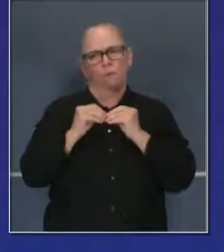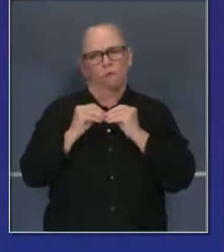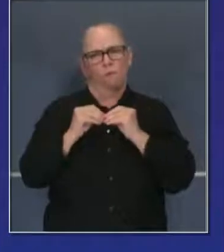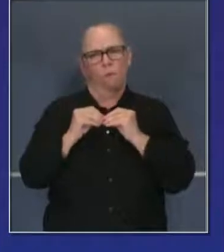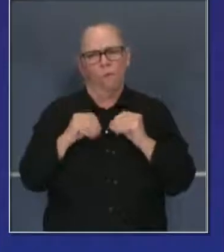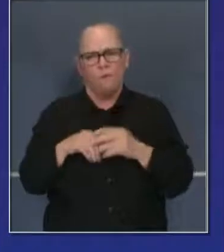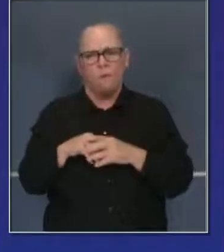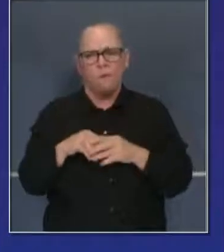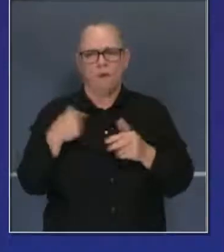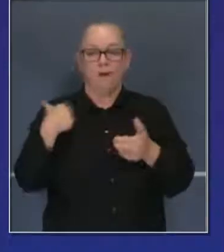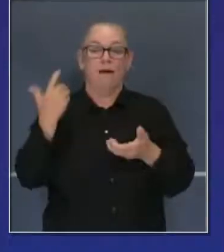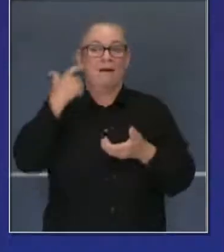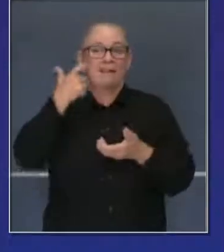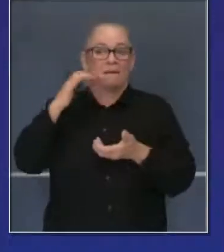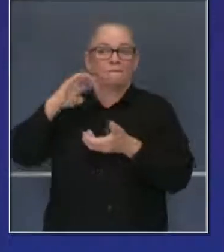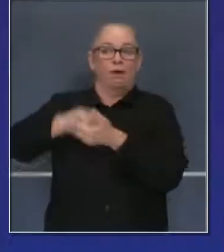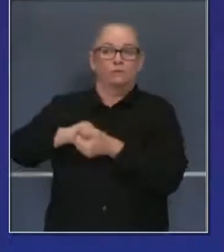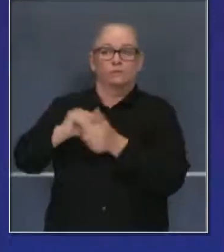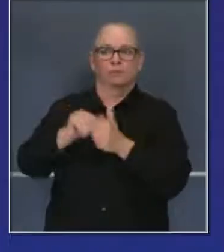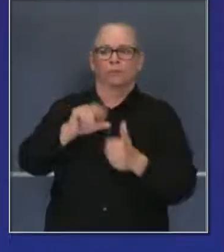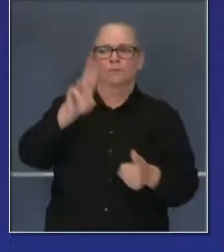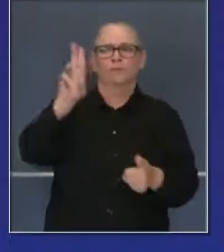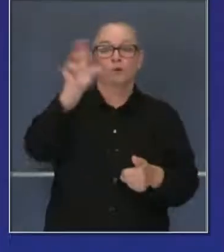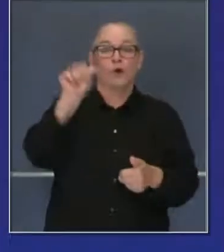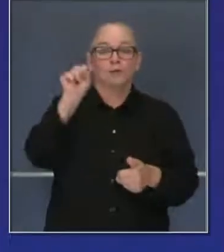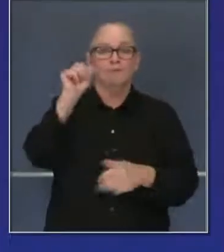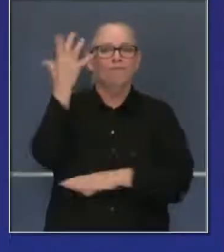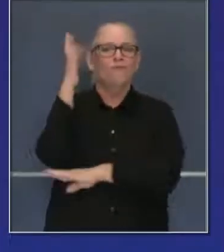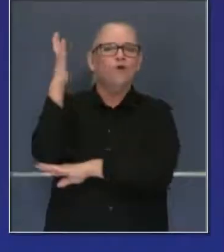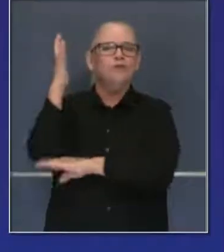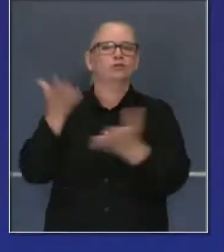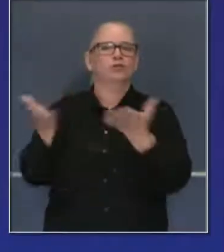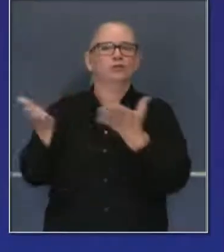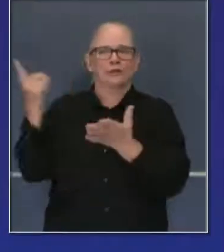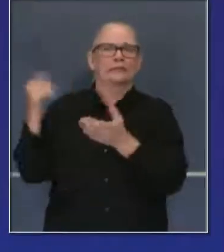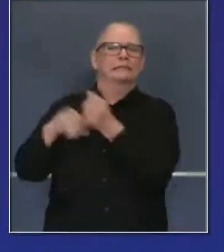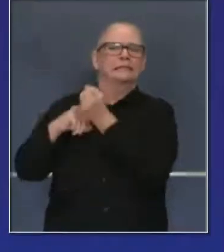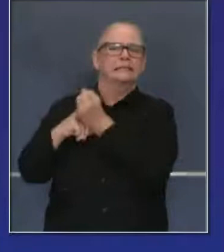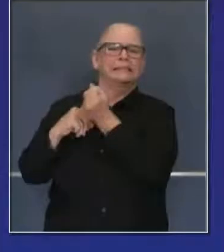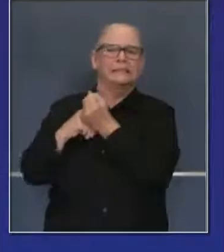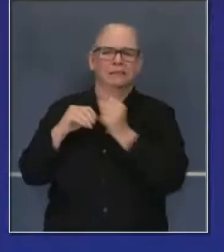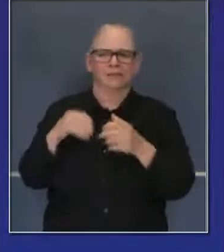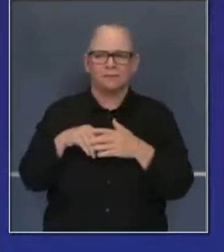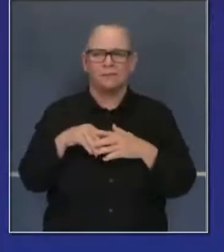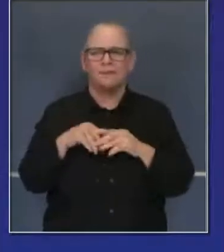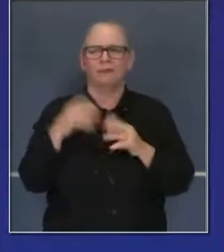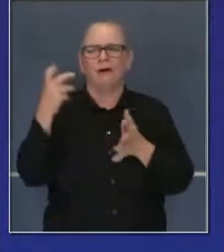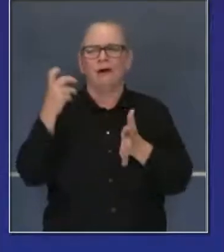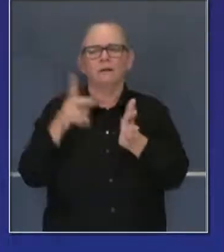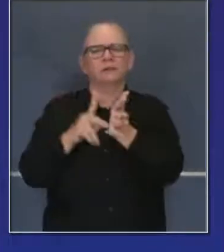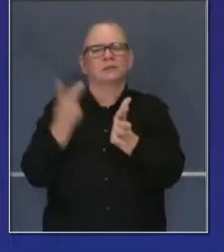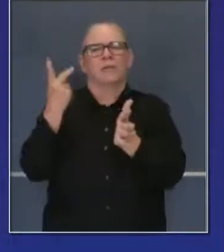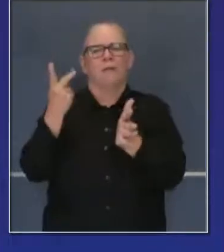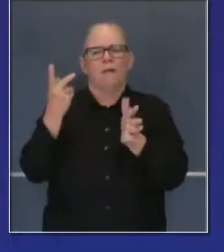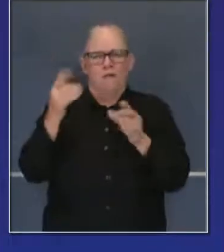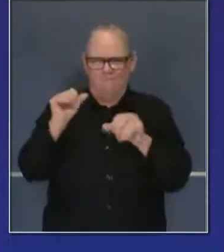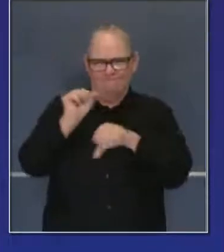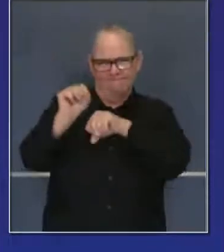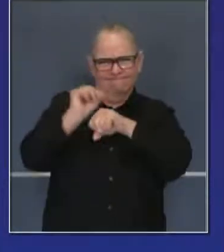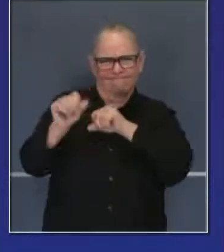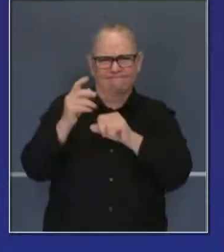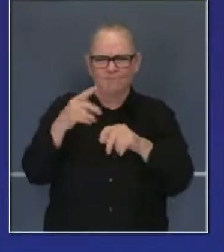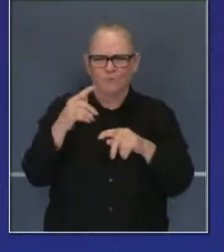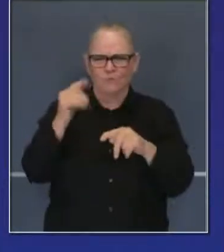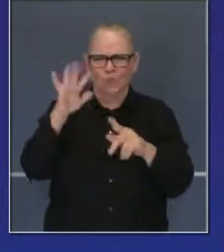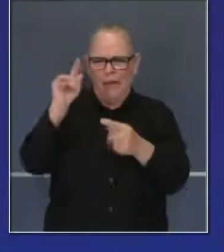with the U.S. Forest Service to more than double the total number of acreage on an annual basis, where we are doing the kind